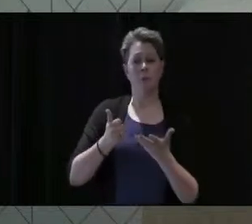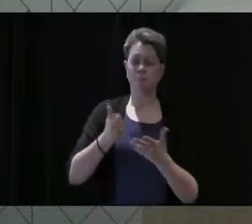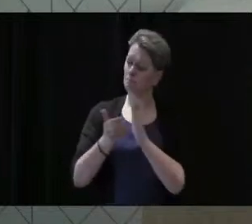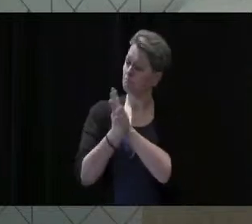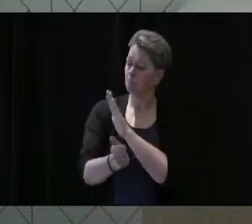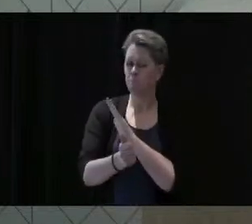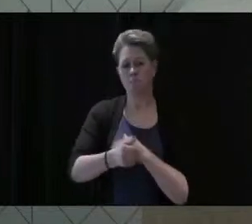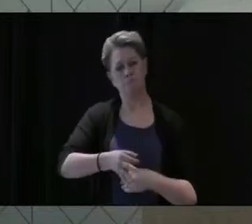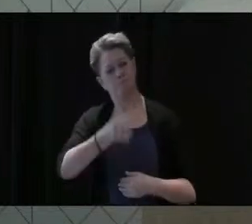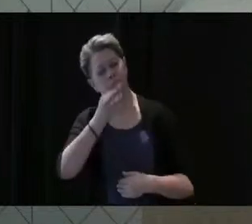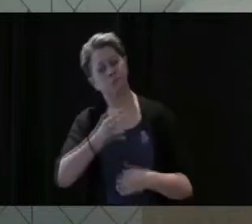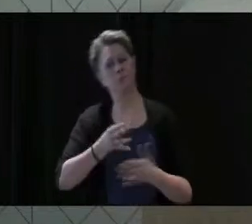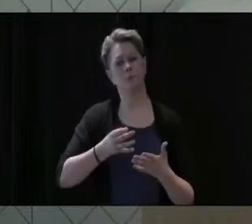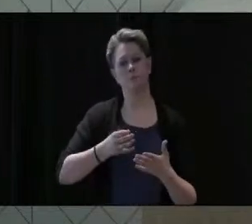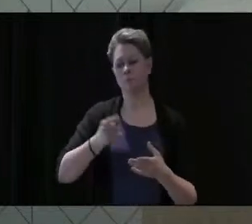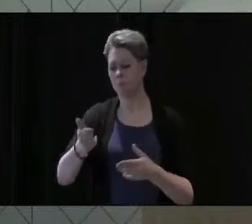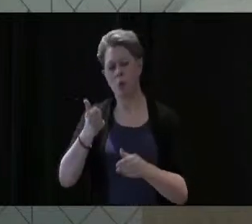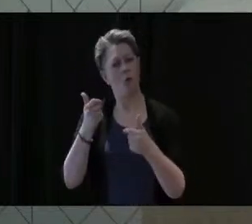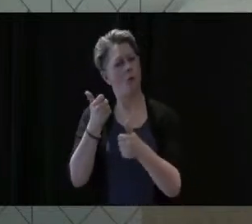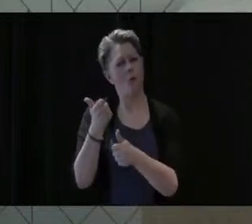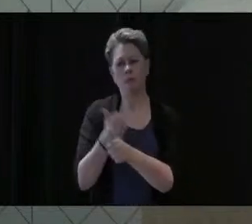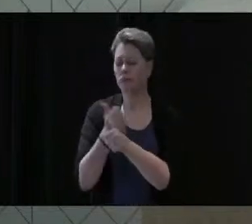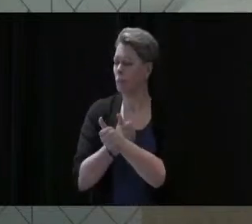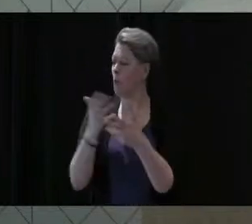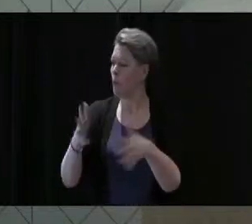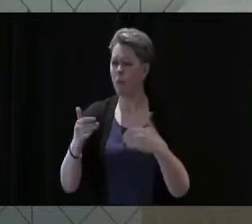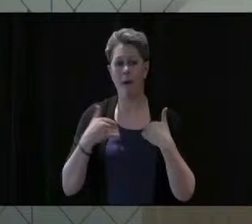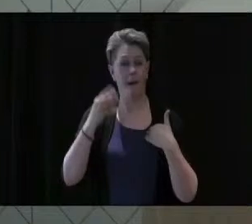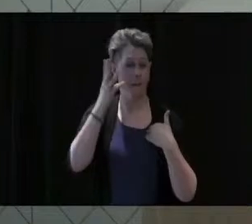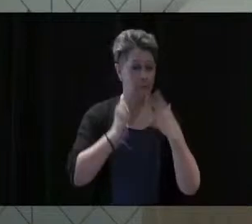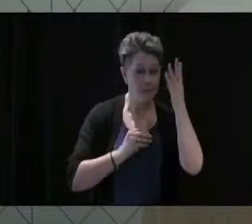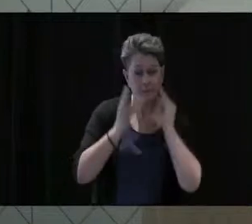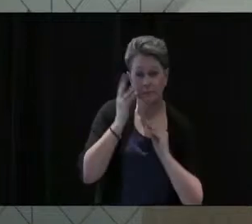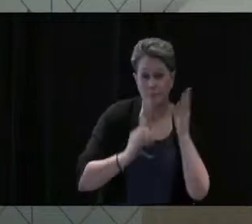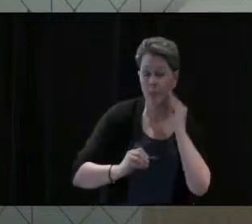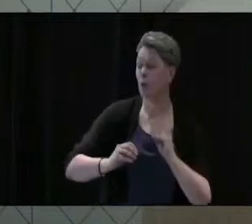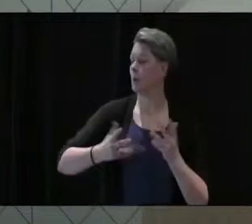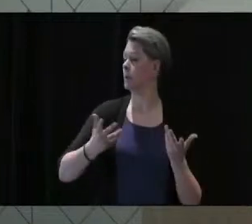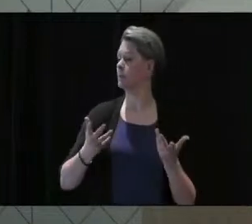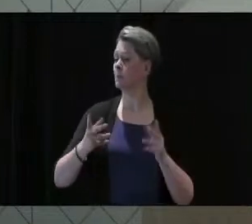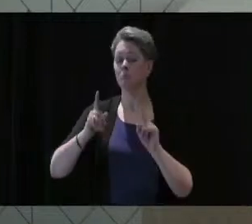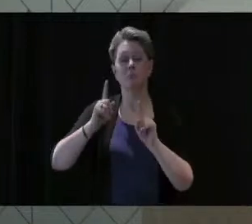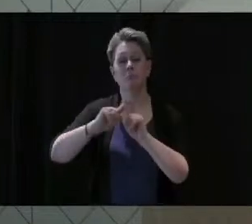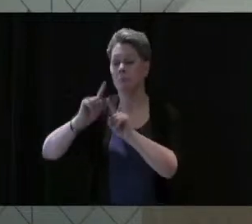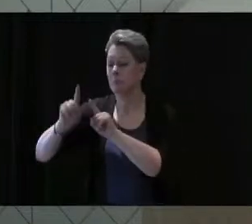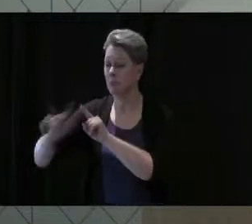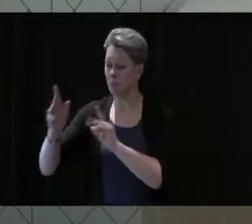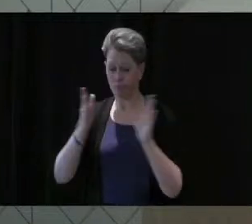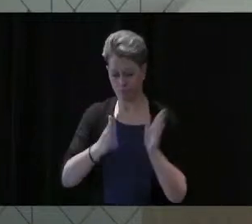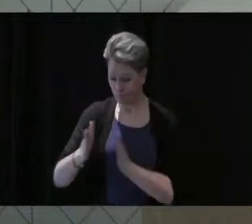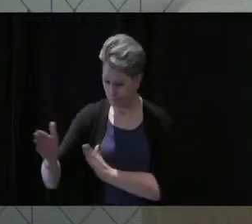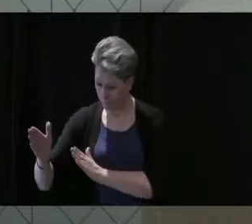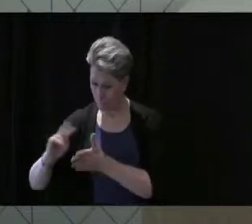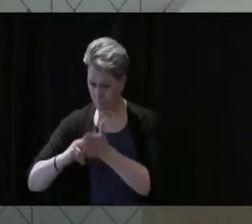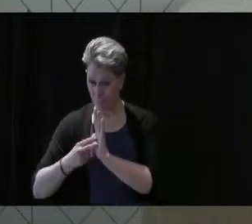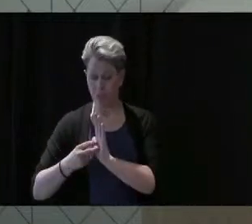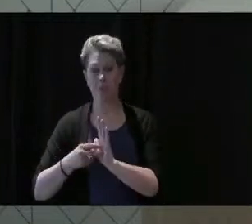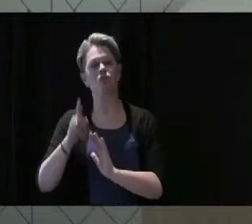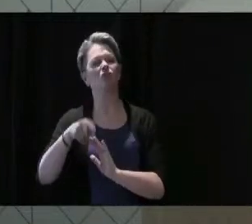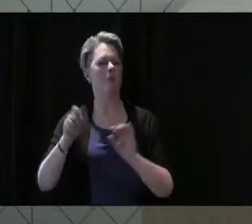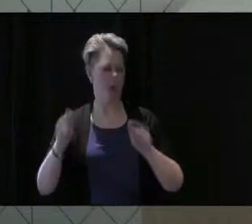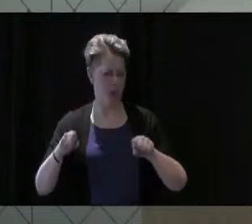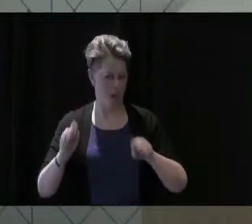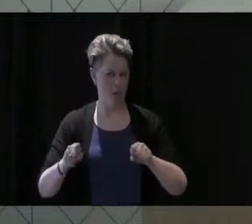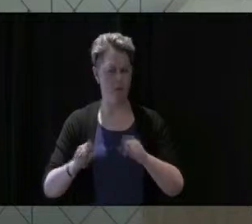have actual experience in those kinds of very big reorganizations, we should be able to